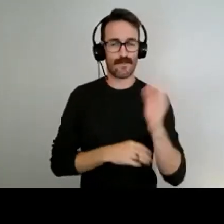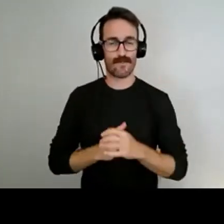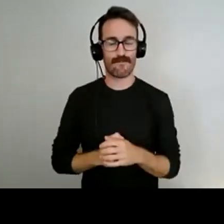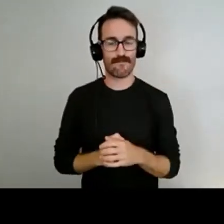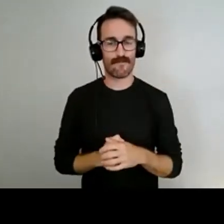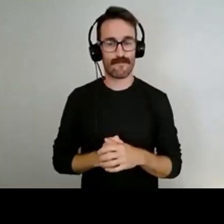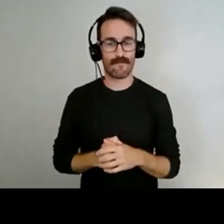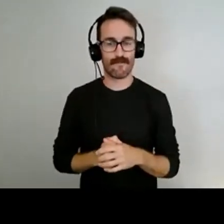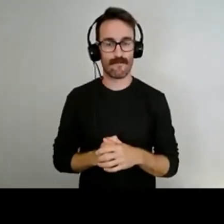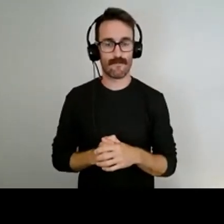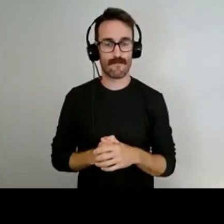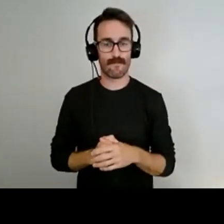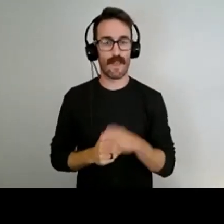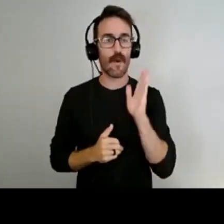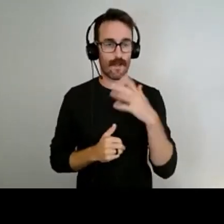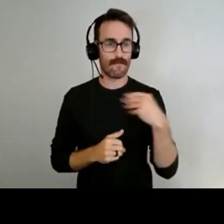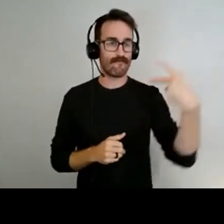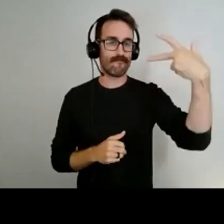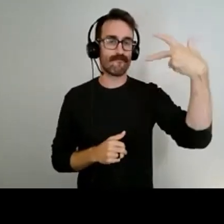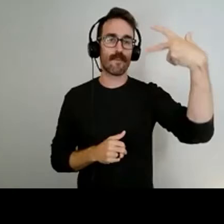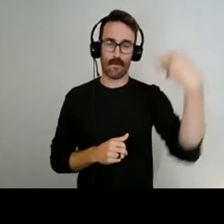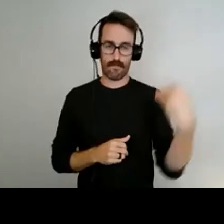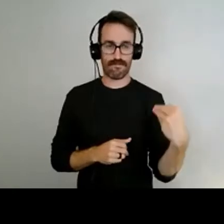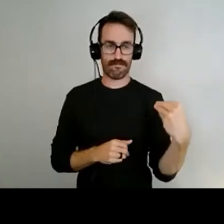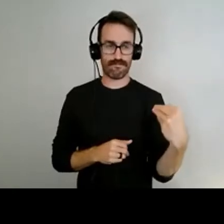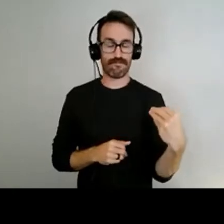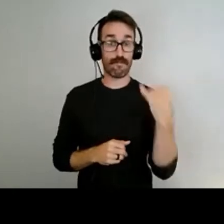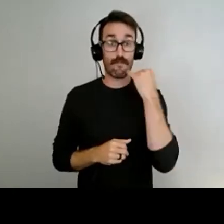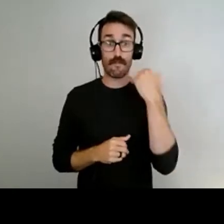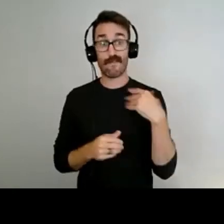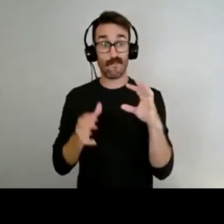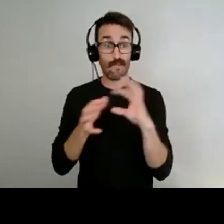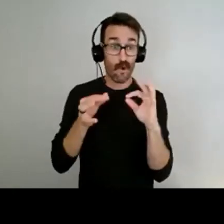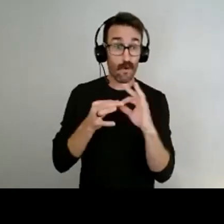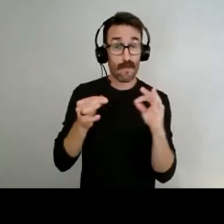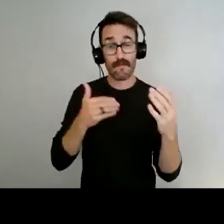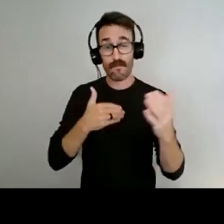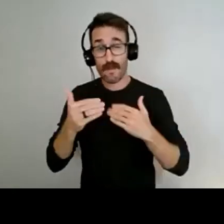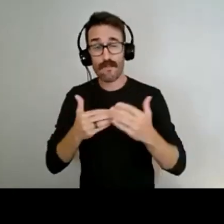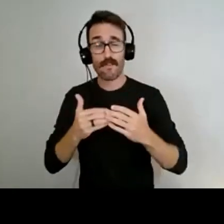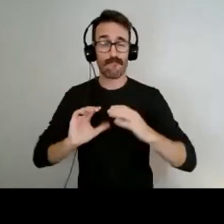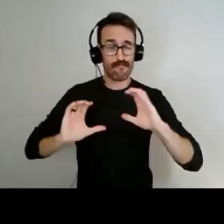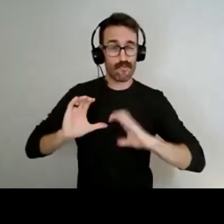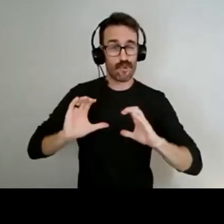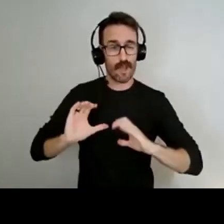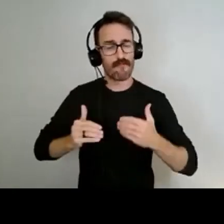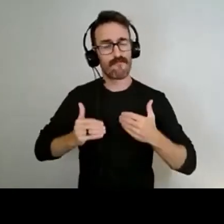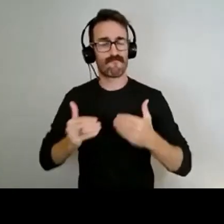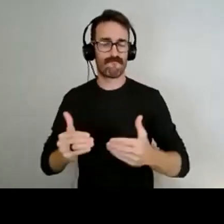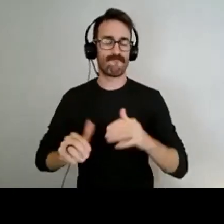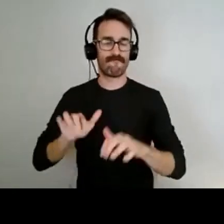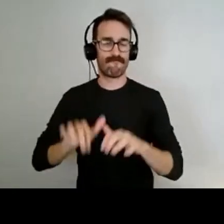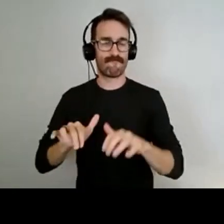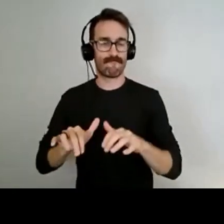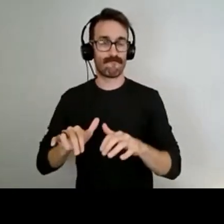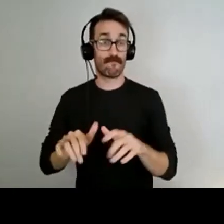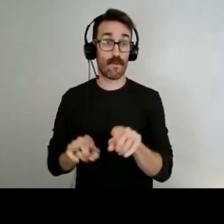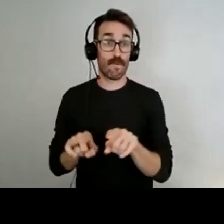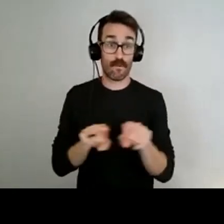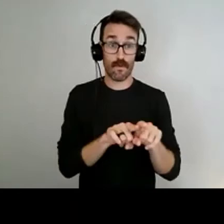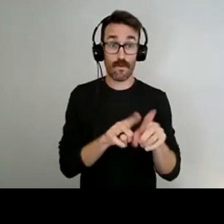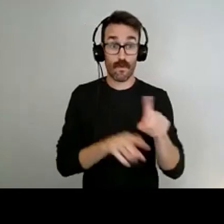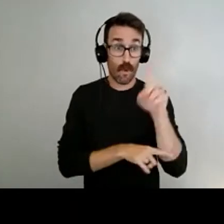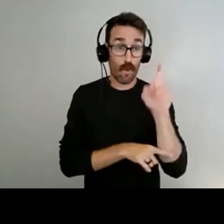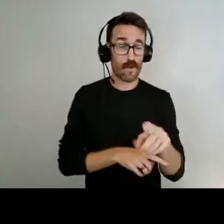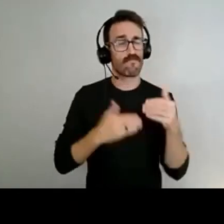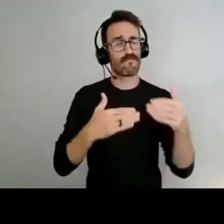I will go off the camera. Again, if you have any comments, please put them in the comment box. And as we do the presentation, we welcome your